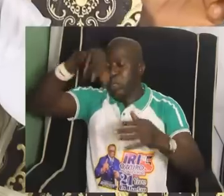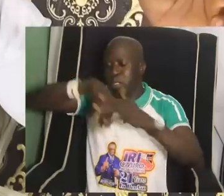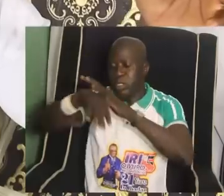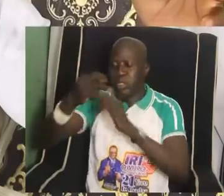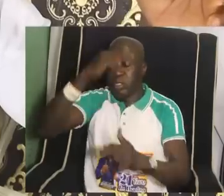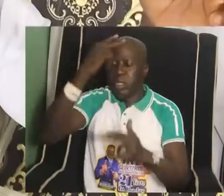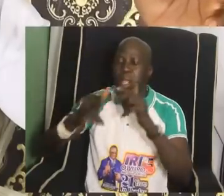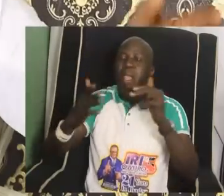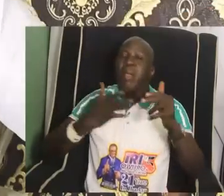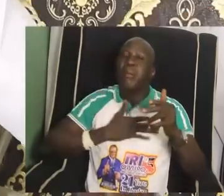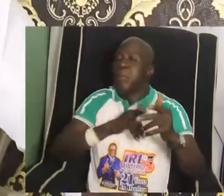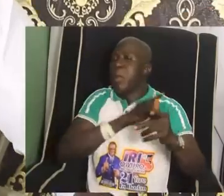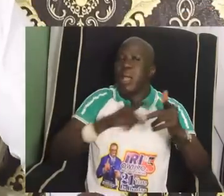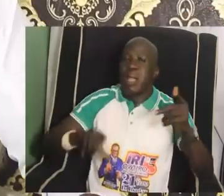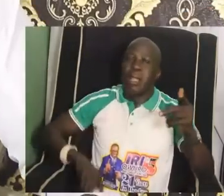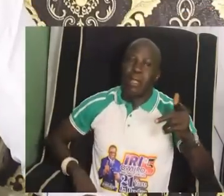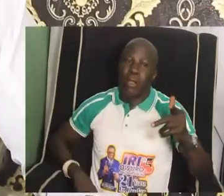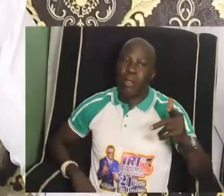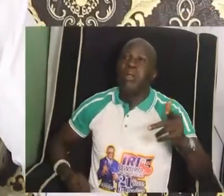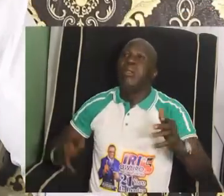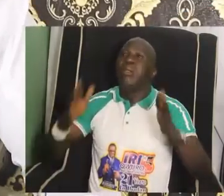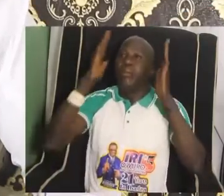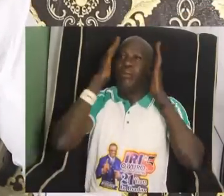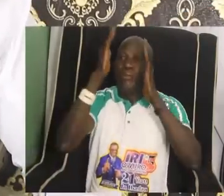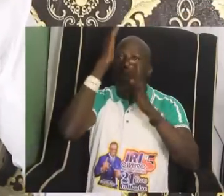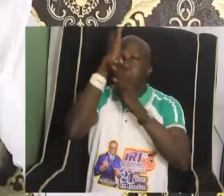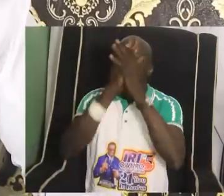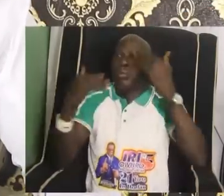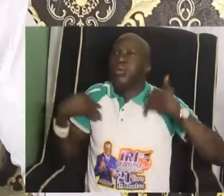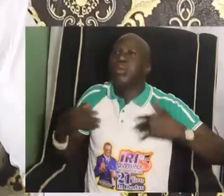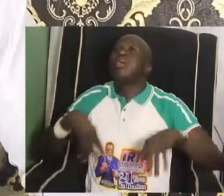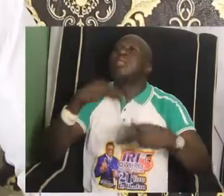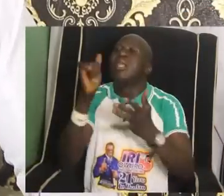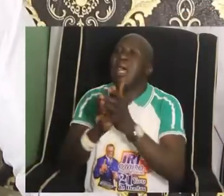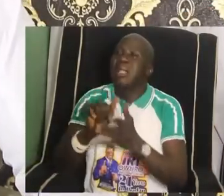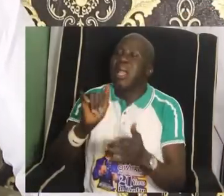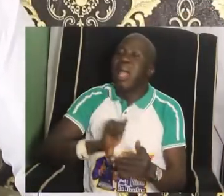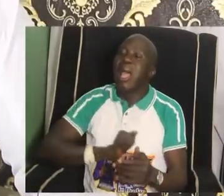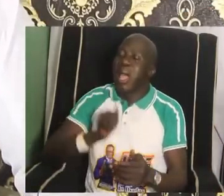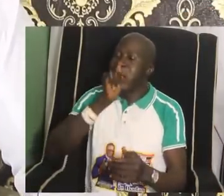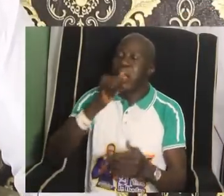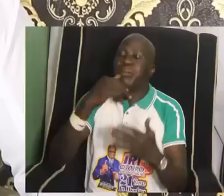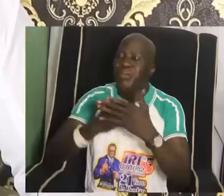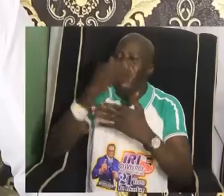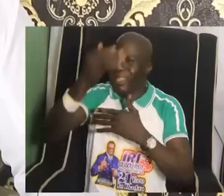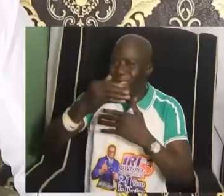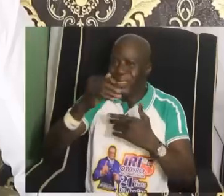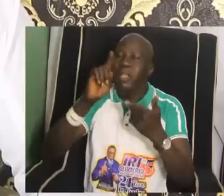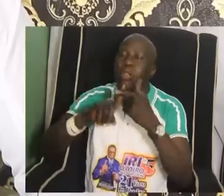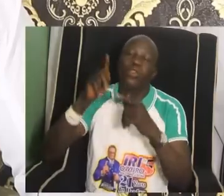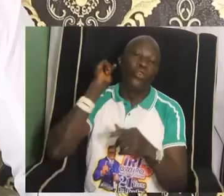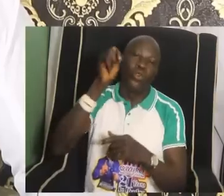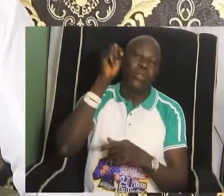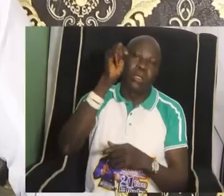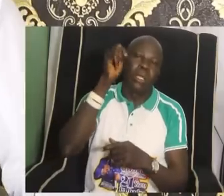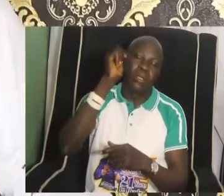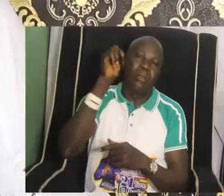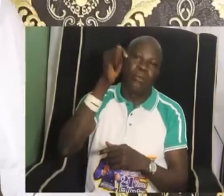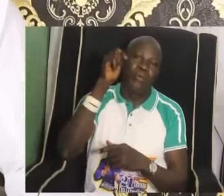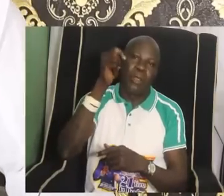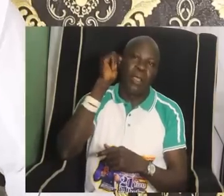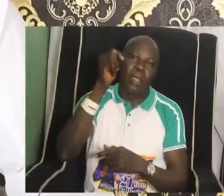Holy Spirit. In Jesus' name, our Lord. Face somebody and assure them, I am this. To